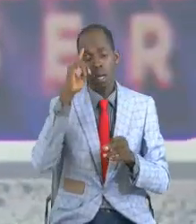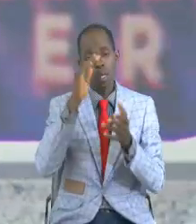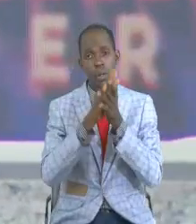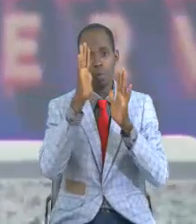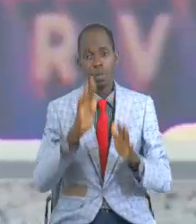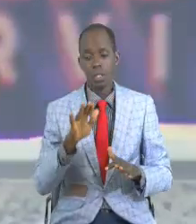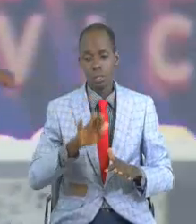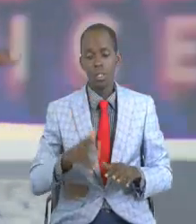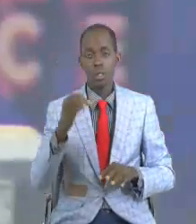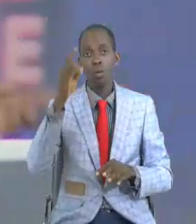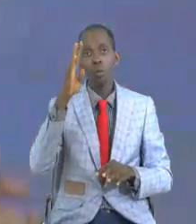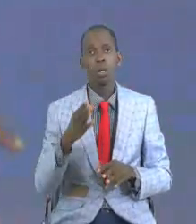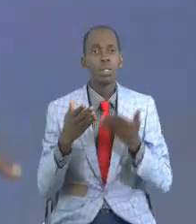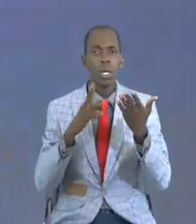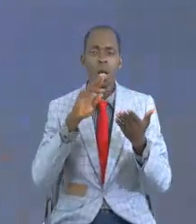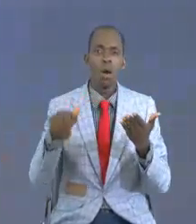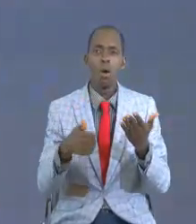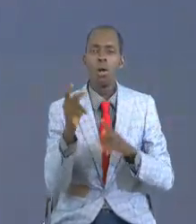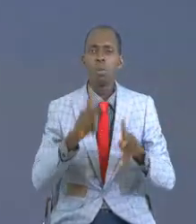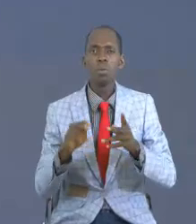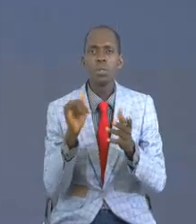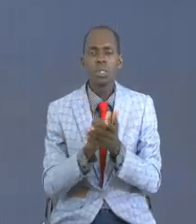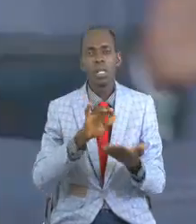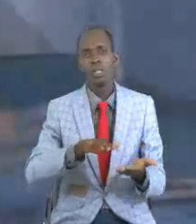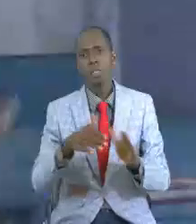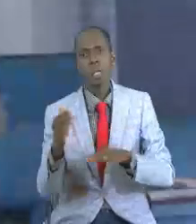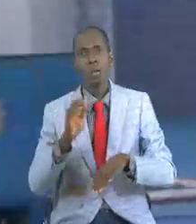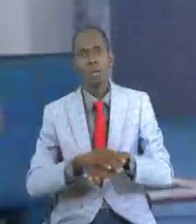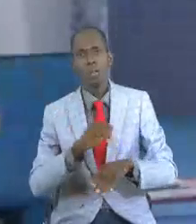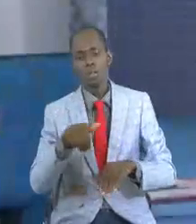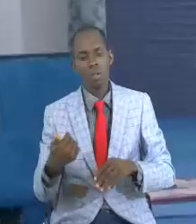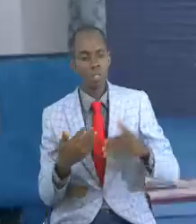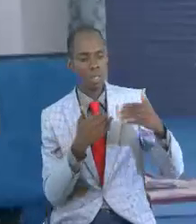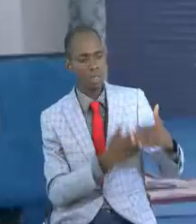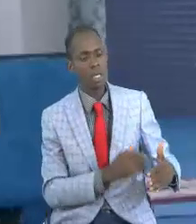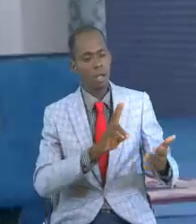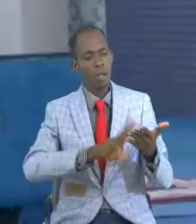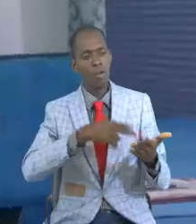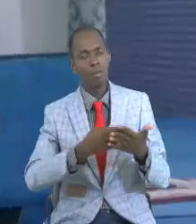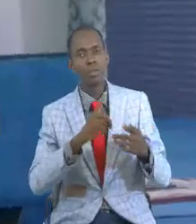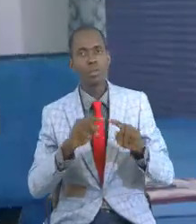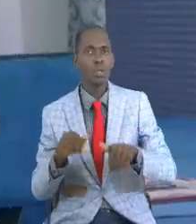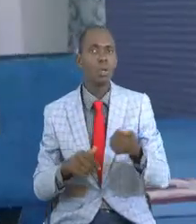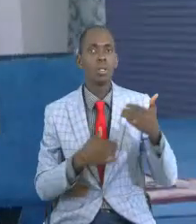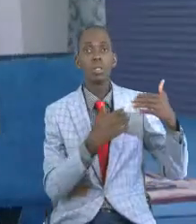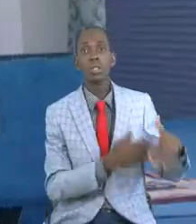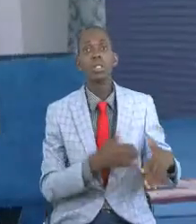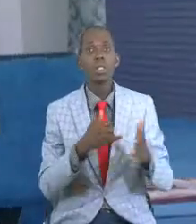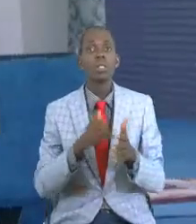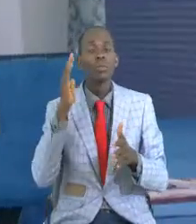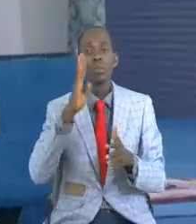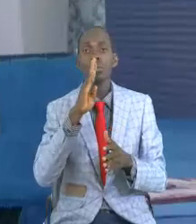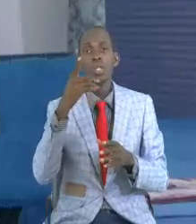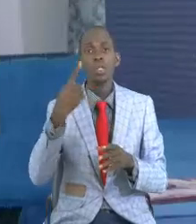other people who die the other side and they fall to the other side, it will be the judgment of